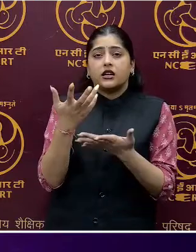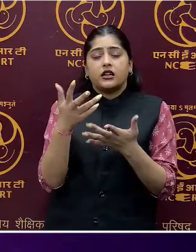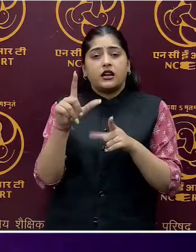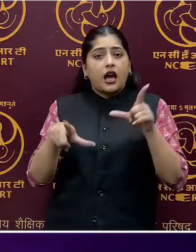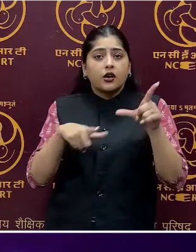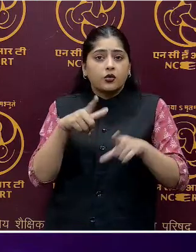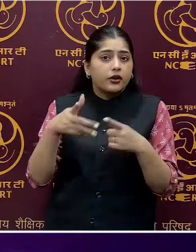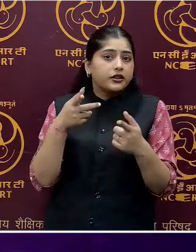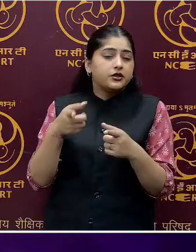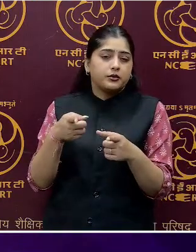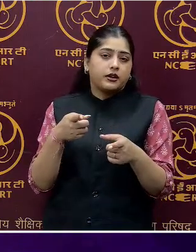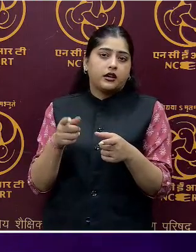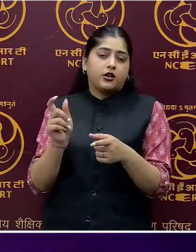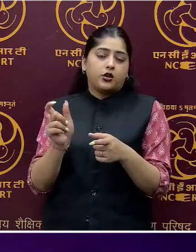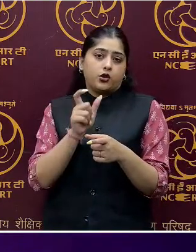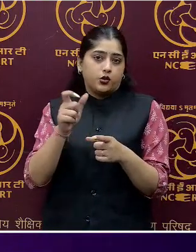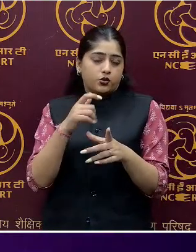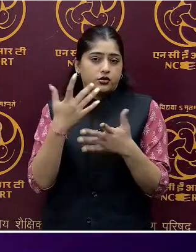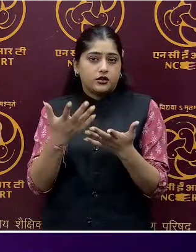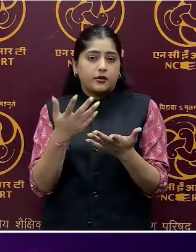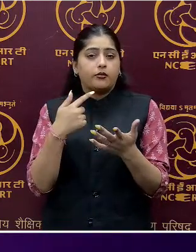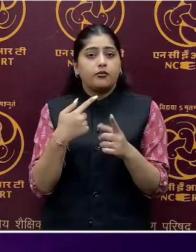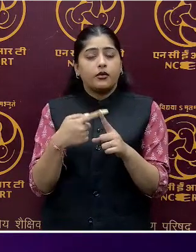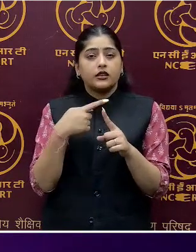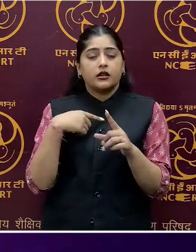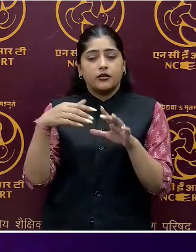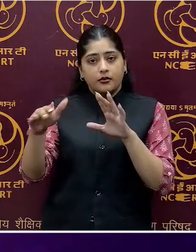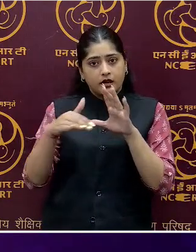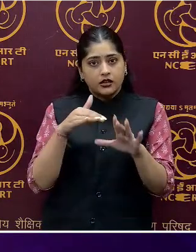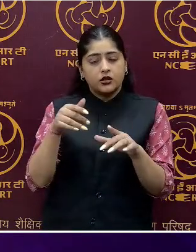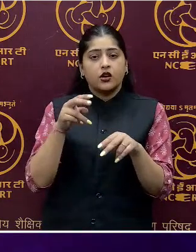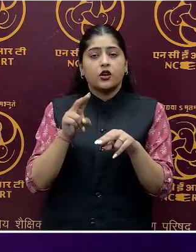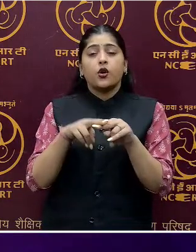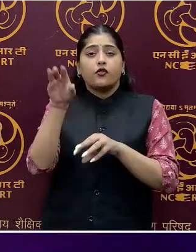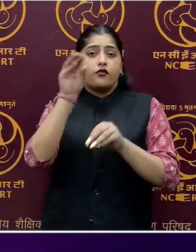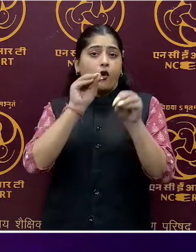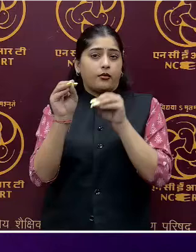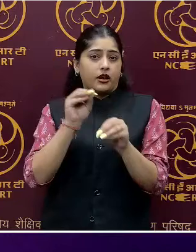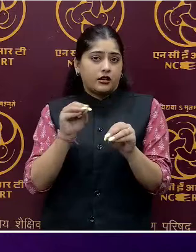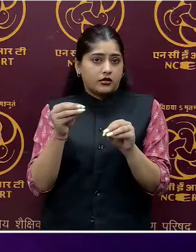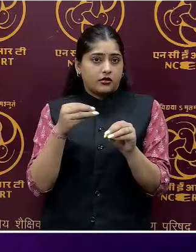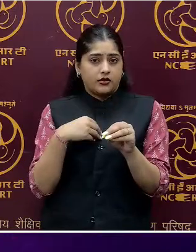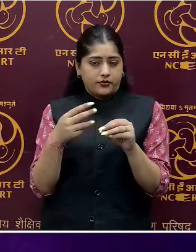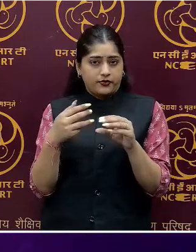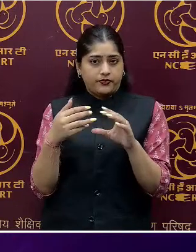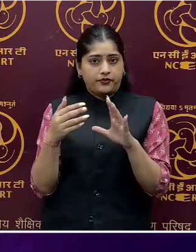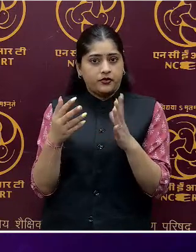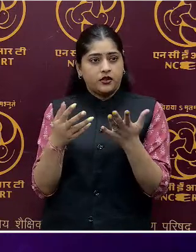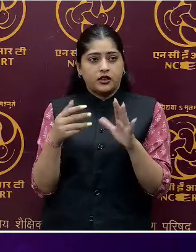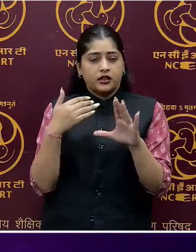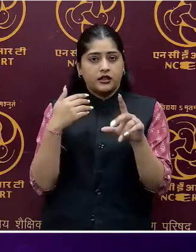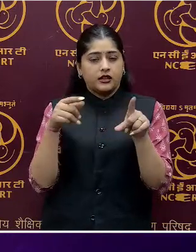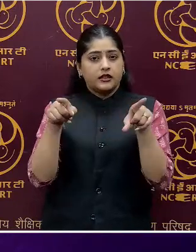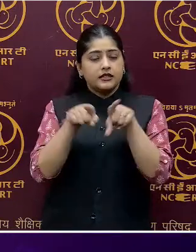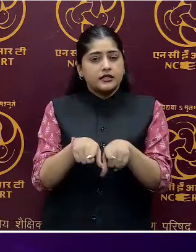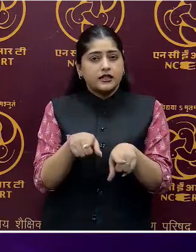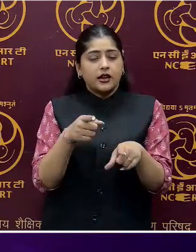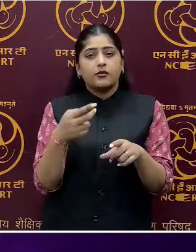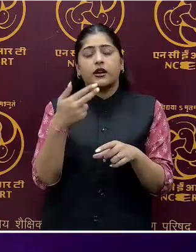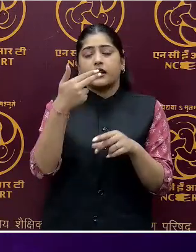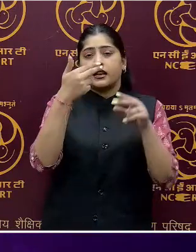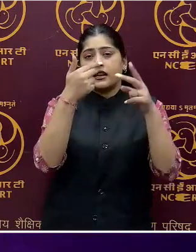class. Present in the following format. So format is already given in their textbook, that is their name and